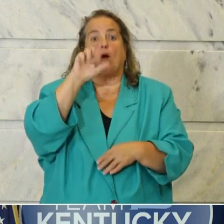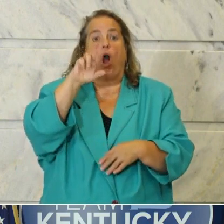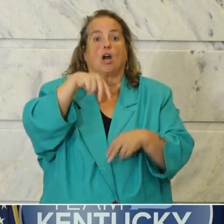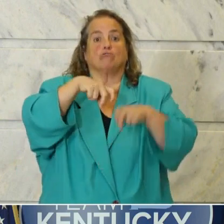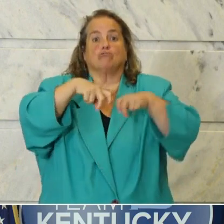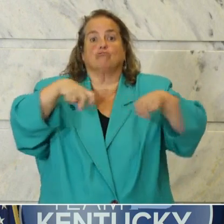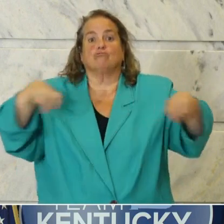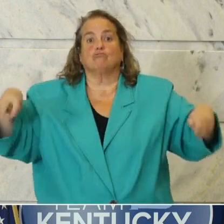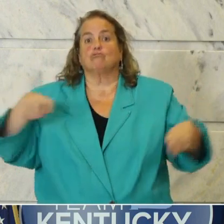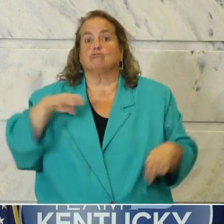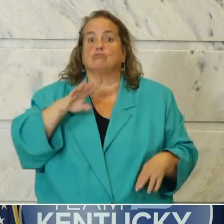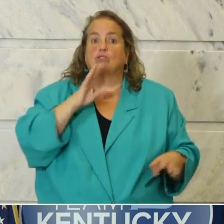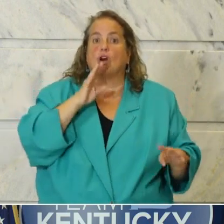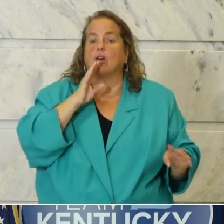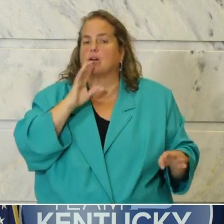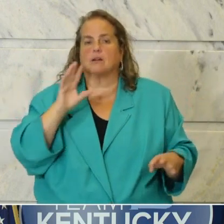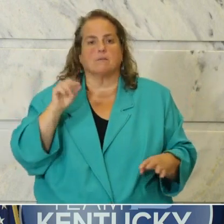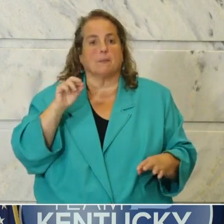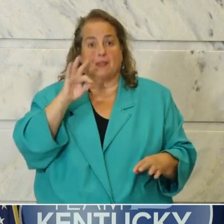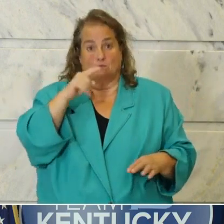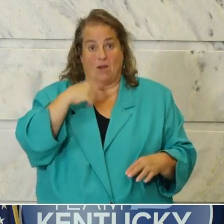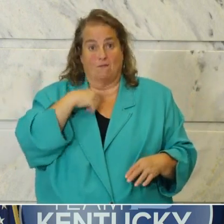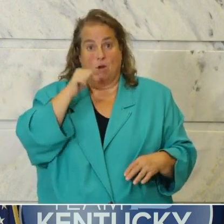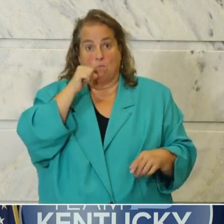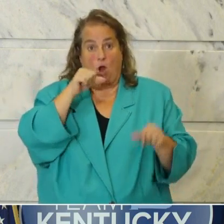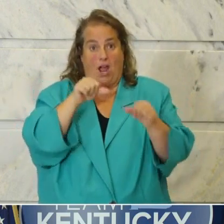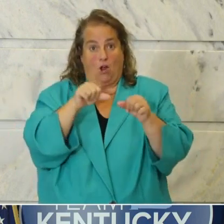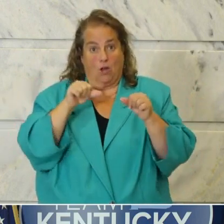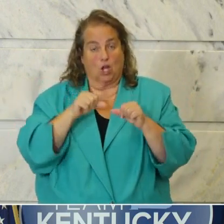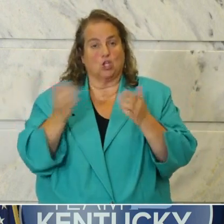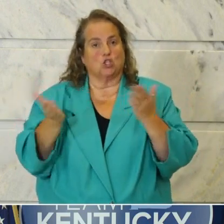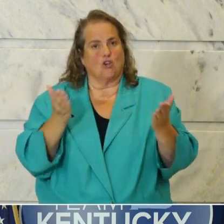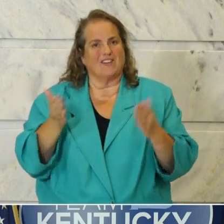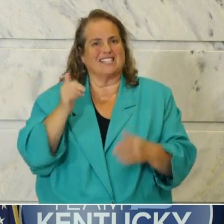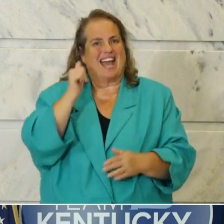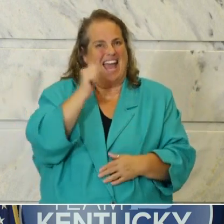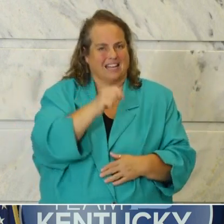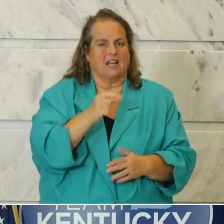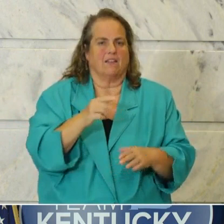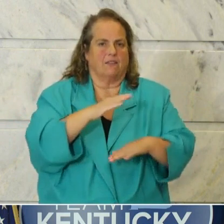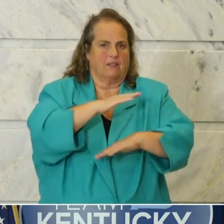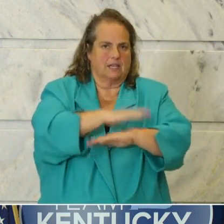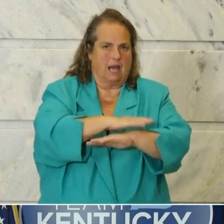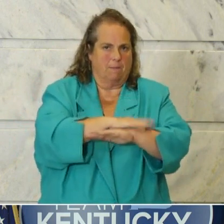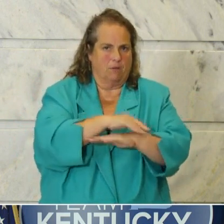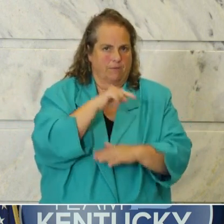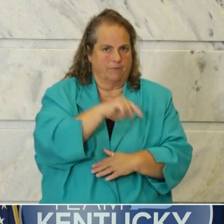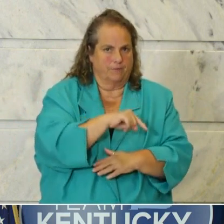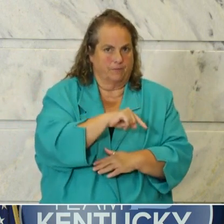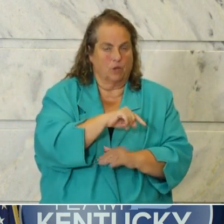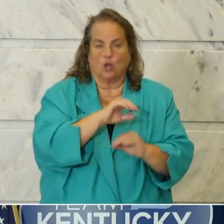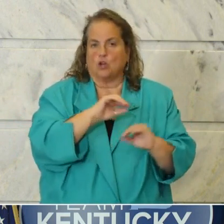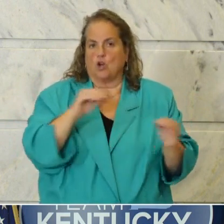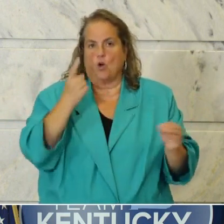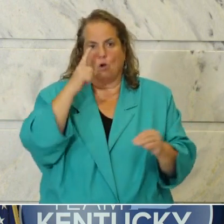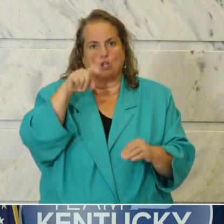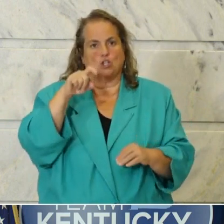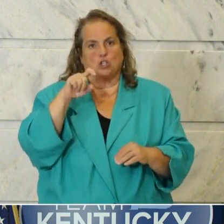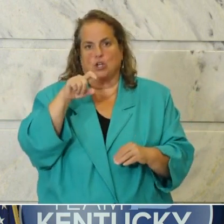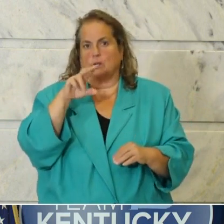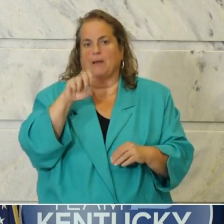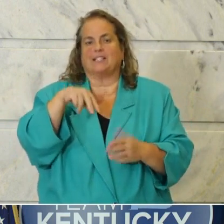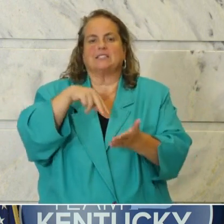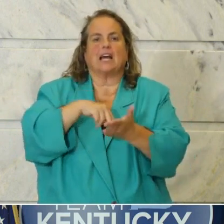or a regular bar has a bar area, service should still be at the tables. No one should be sitting there